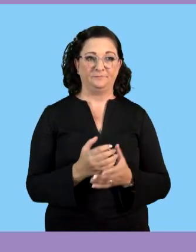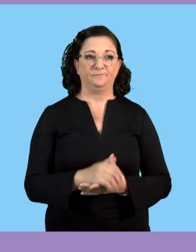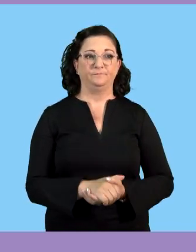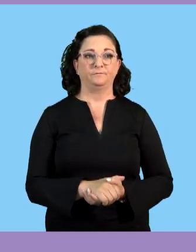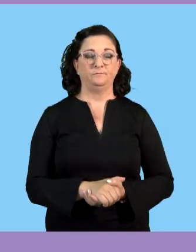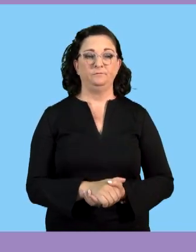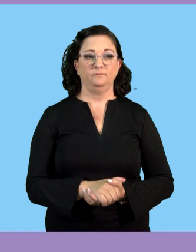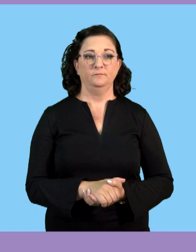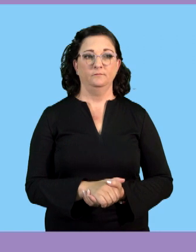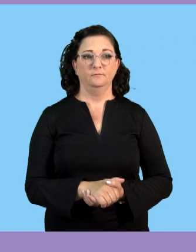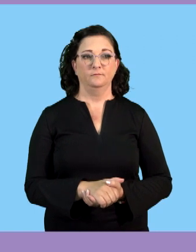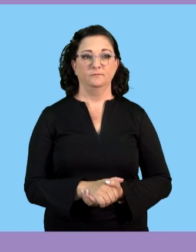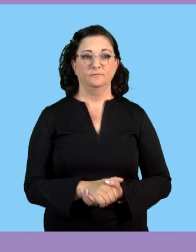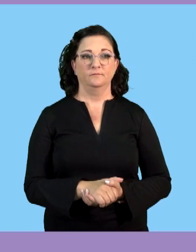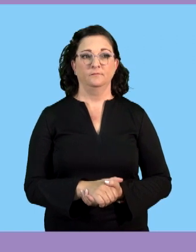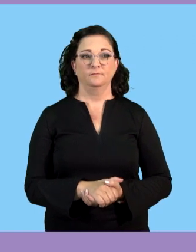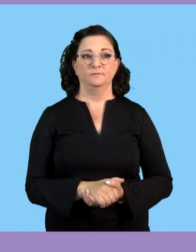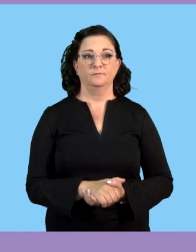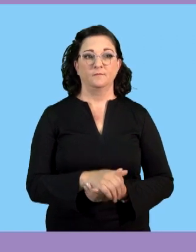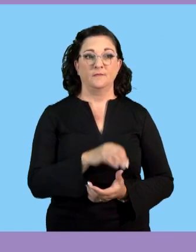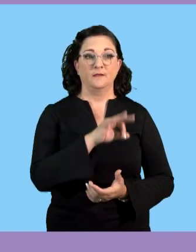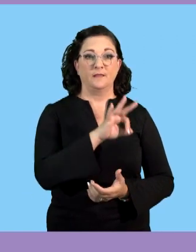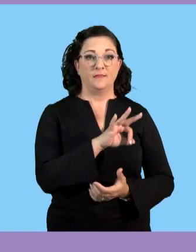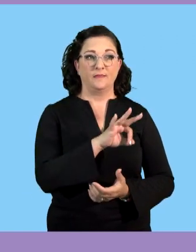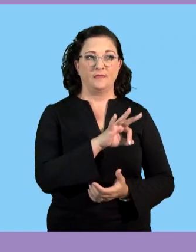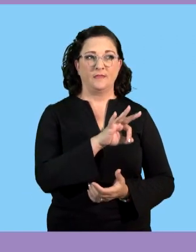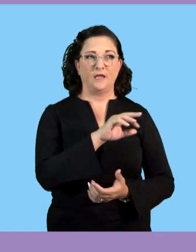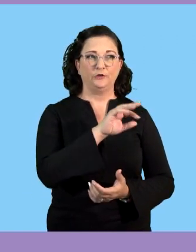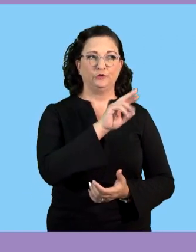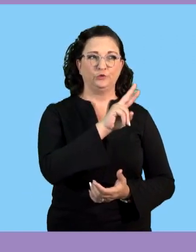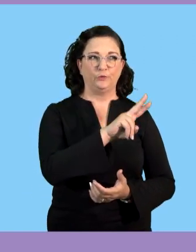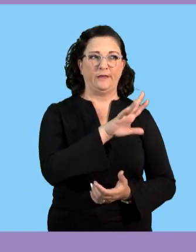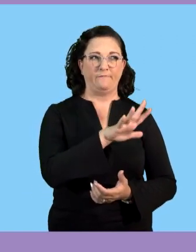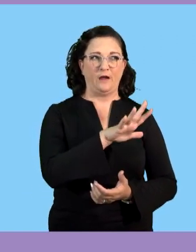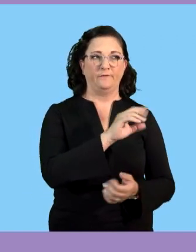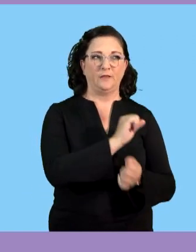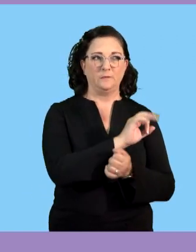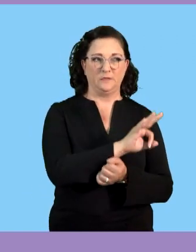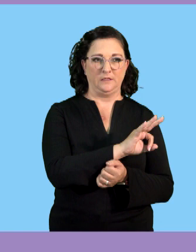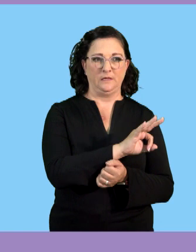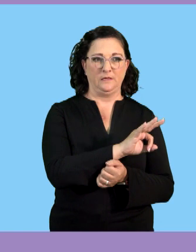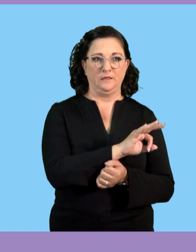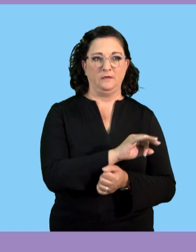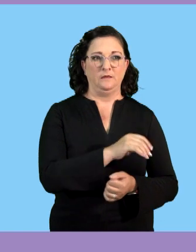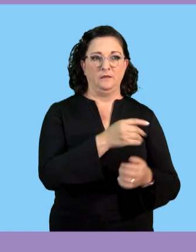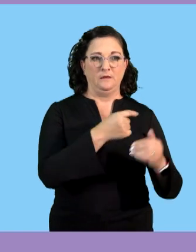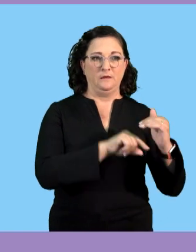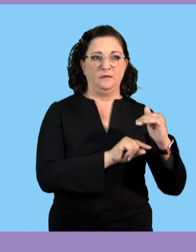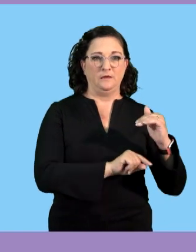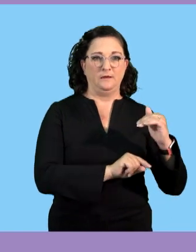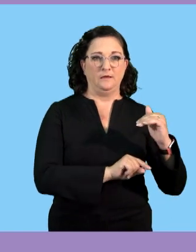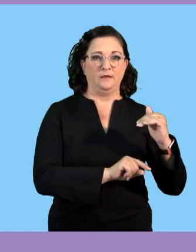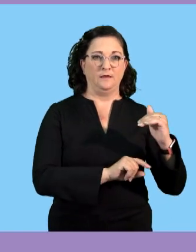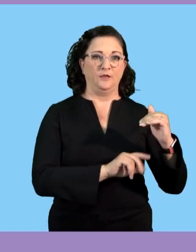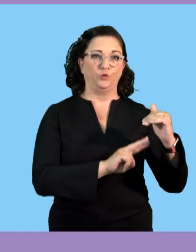out of 100 for the sake of our calculations. There's 3 25s there, and there's 4